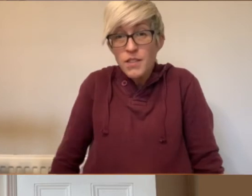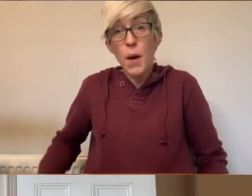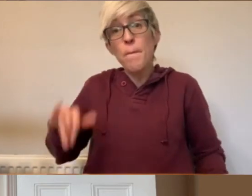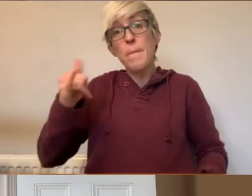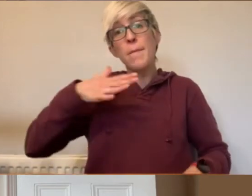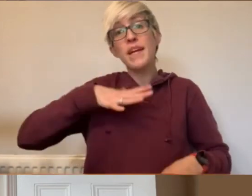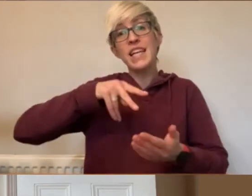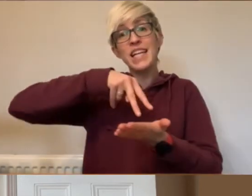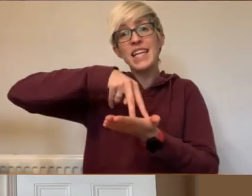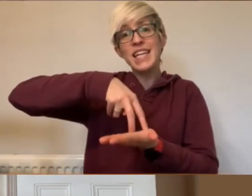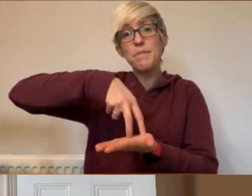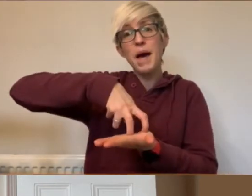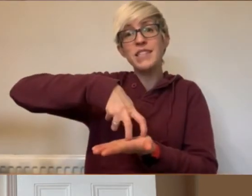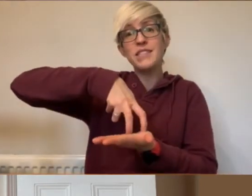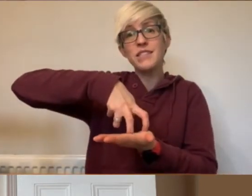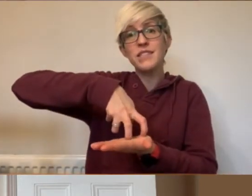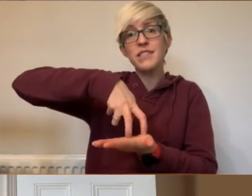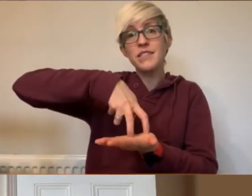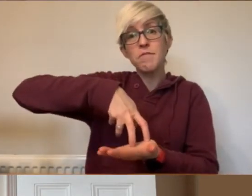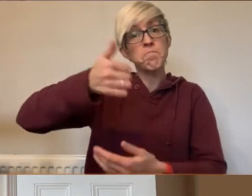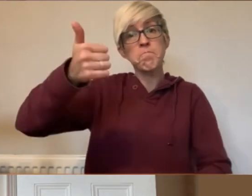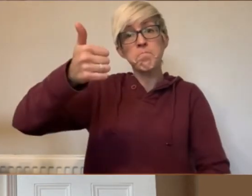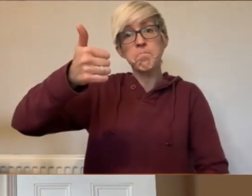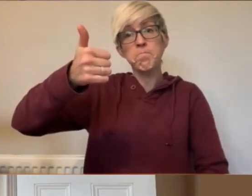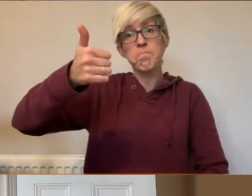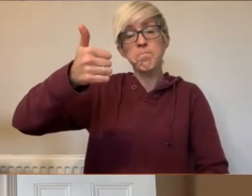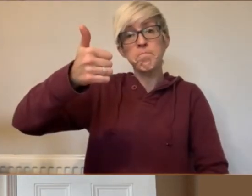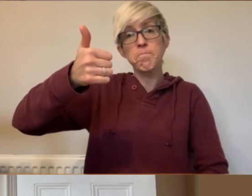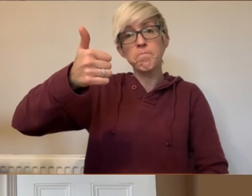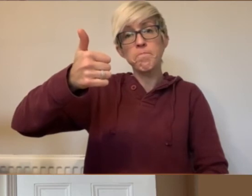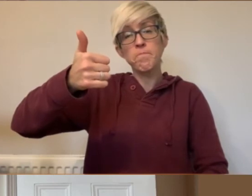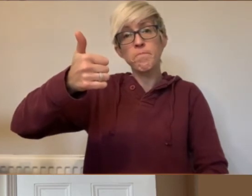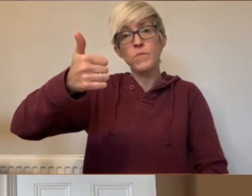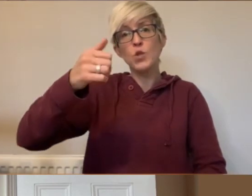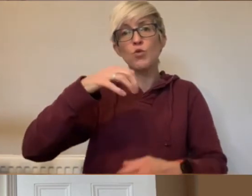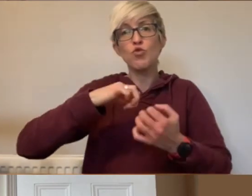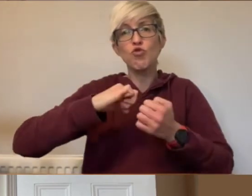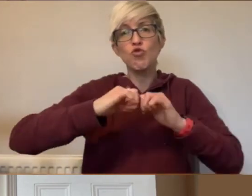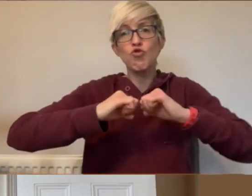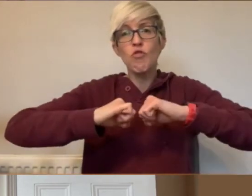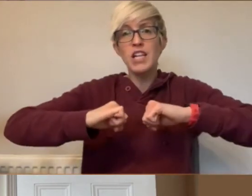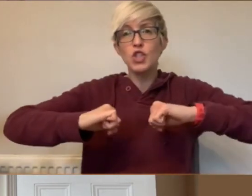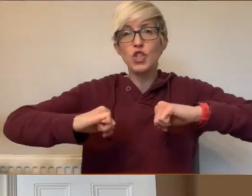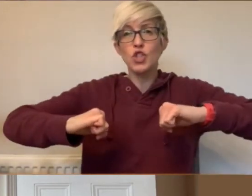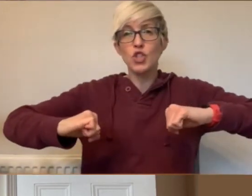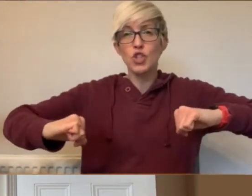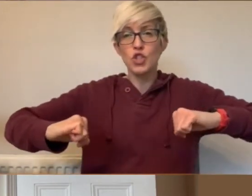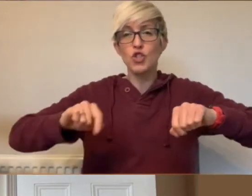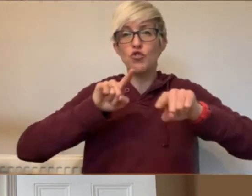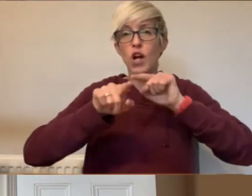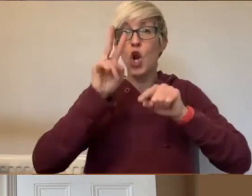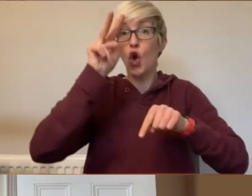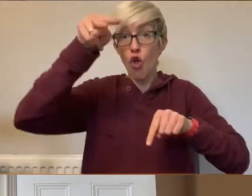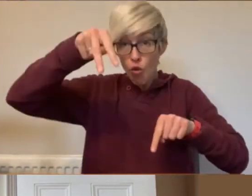might be that you need to bend the knees and rest your hands on your legs or your shins, but we are trying to look through our legs